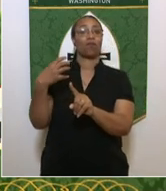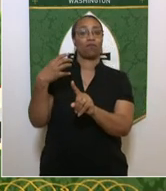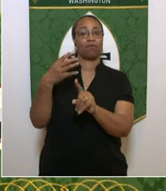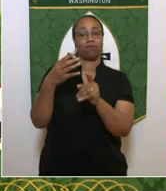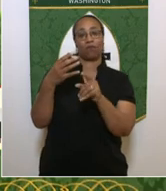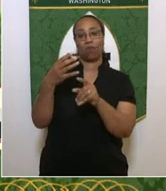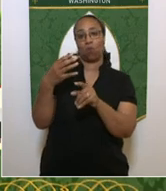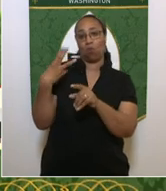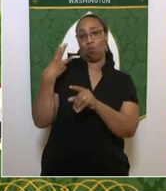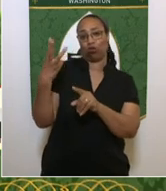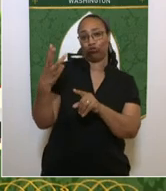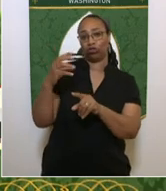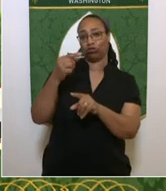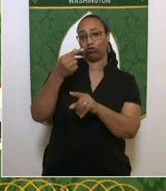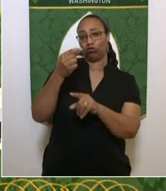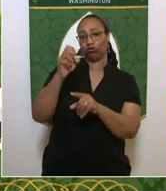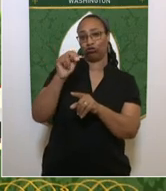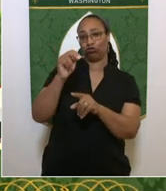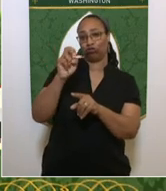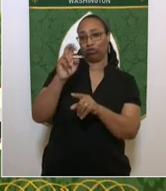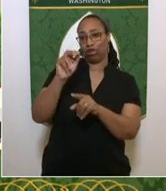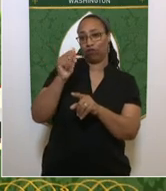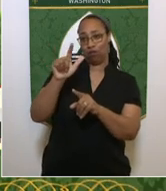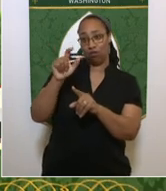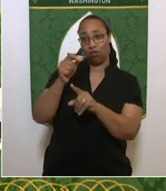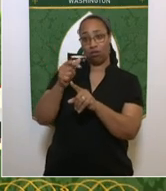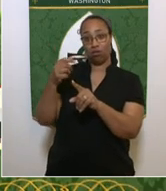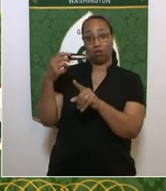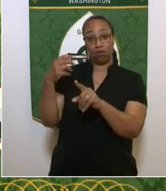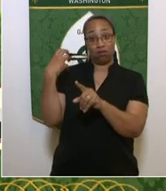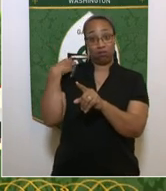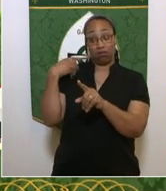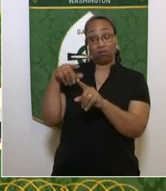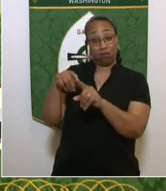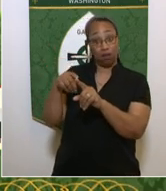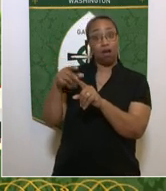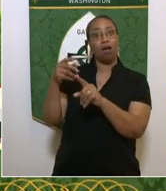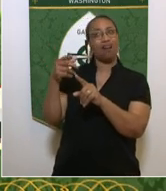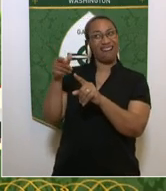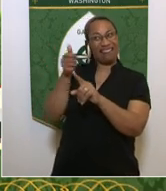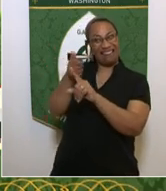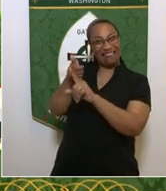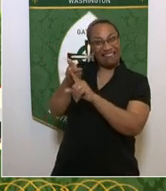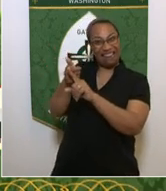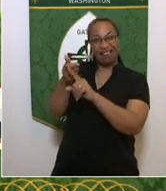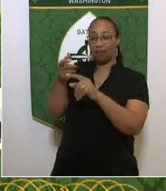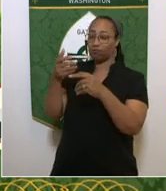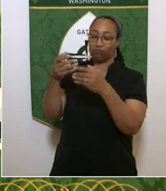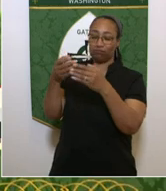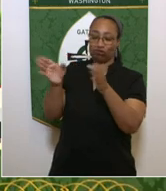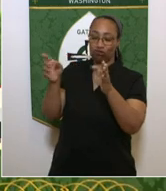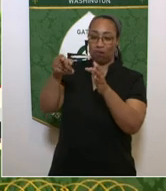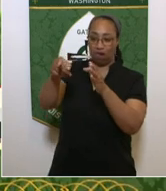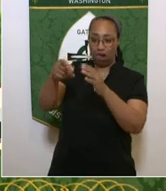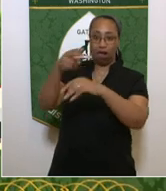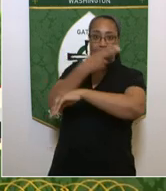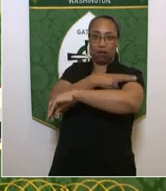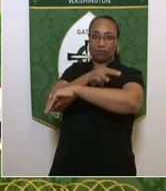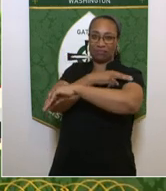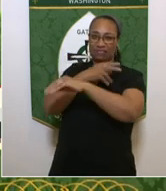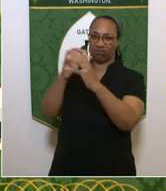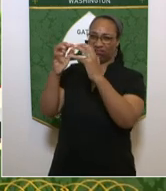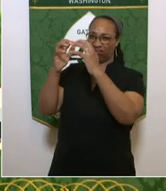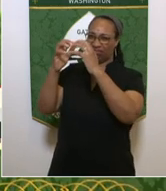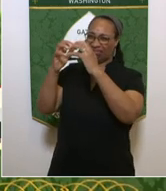not reflective of our DC values or our prosperity. And so I promised to close it and